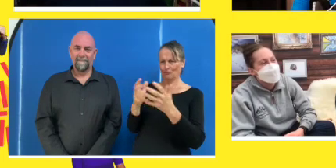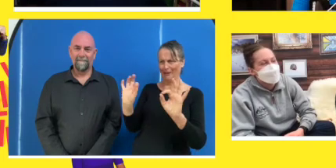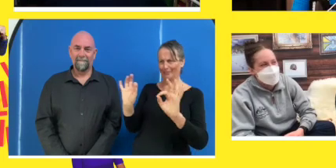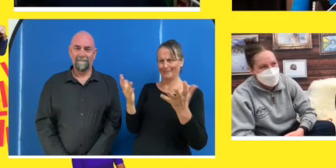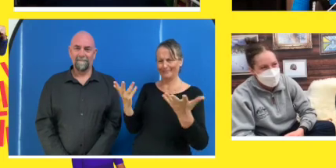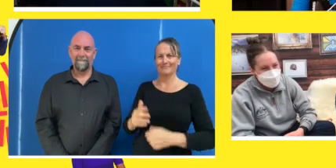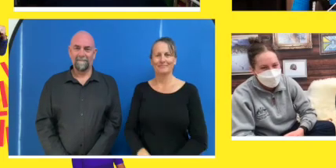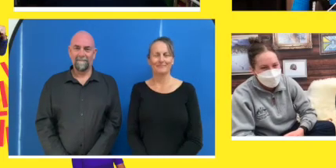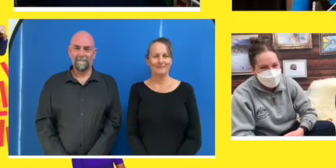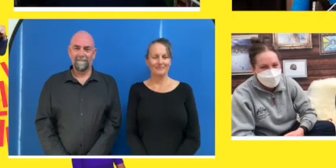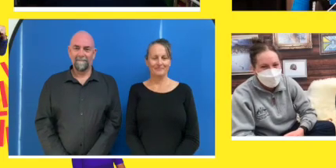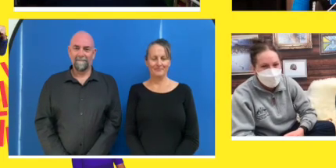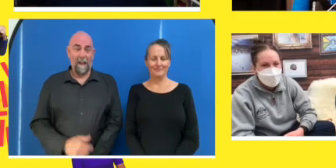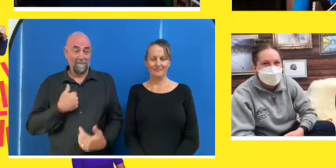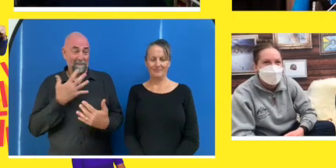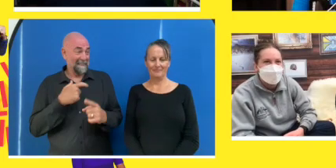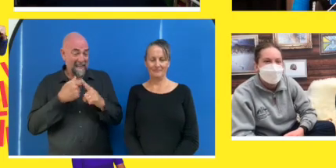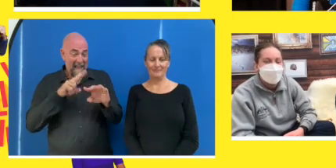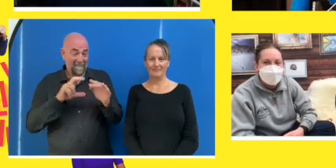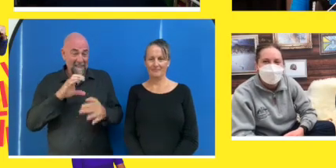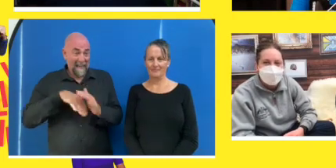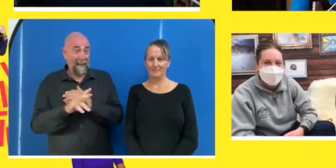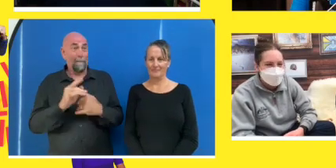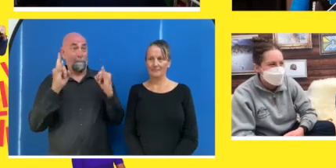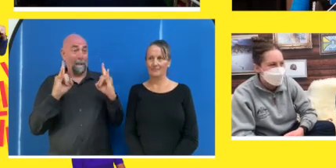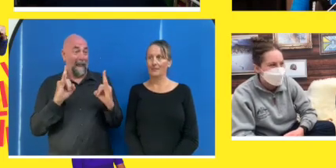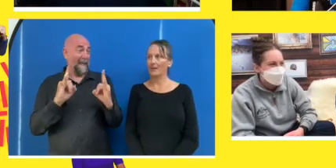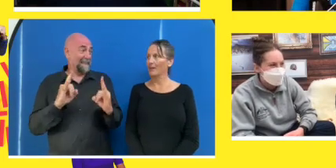good coffee. Oh. Although